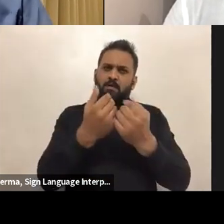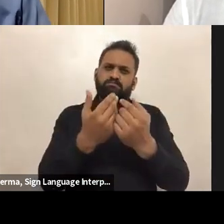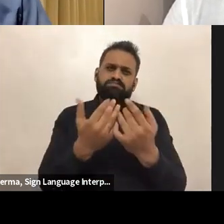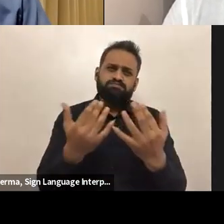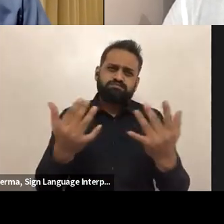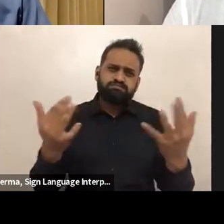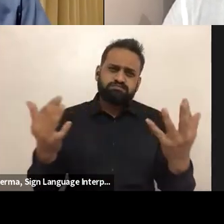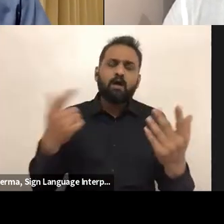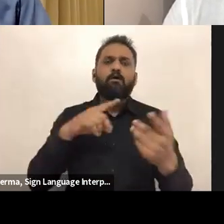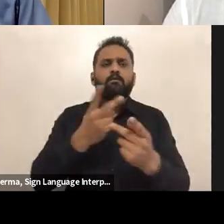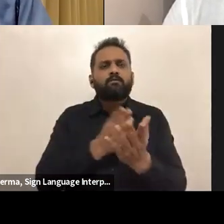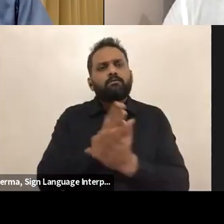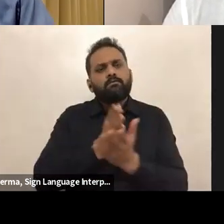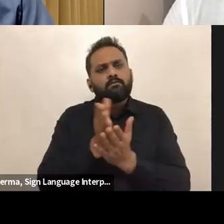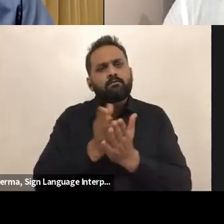segments.